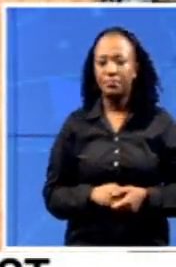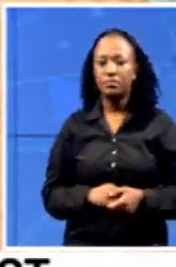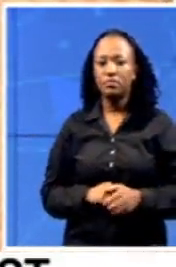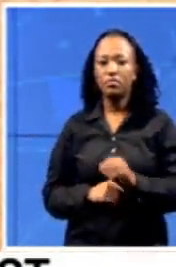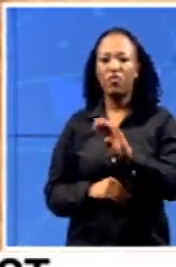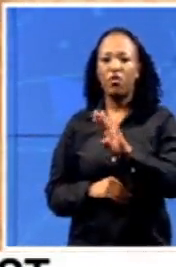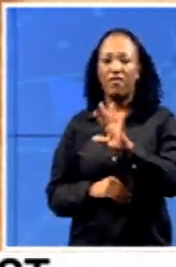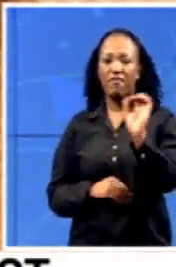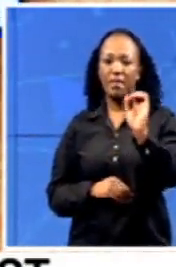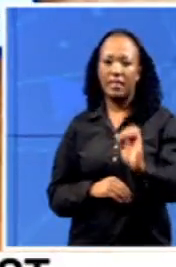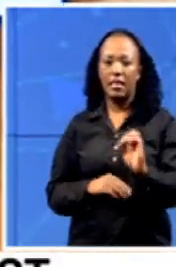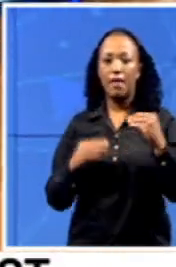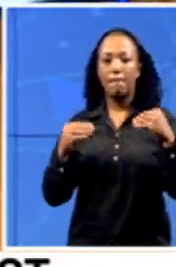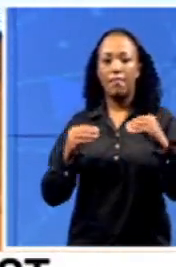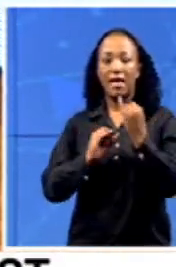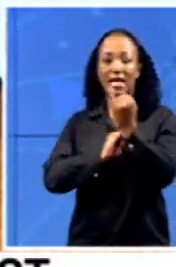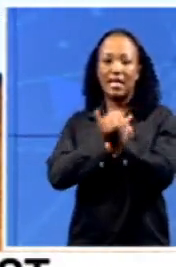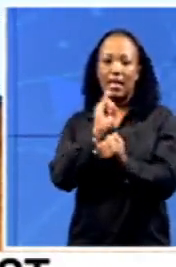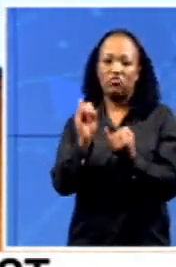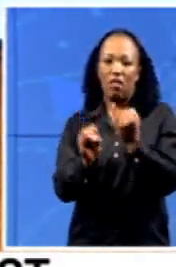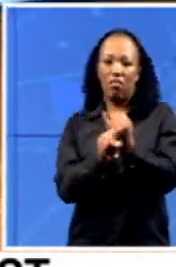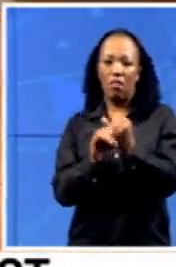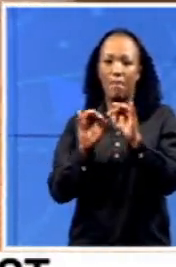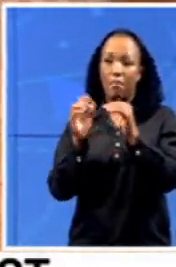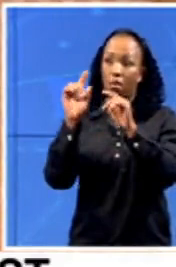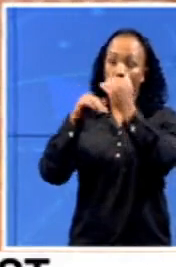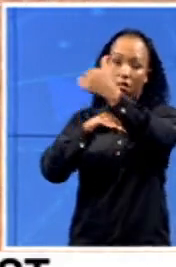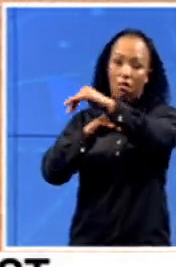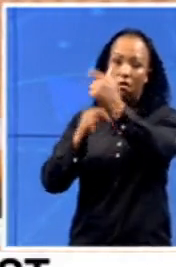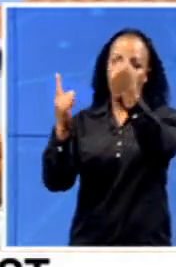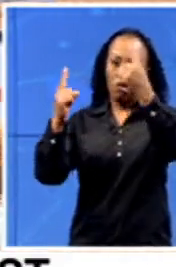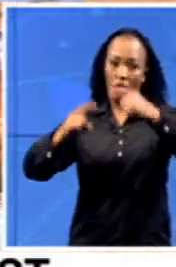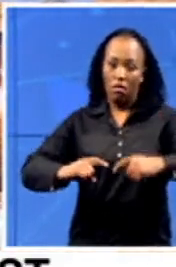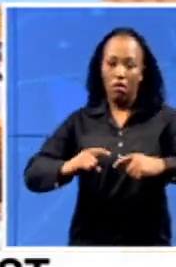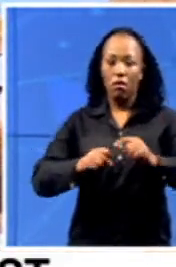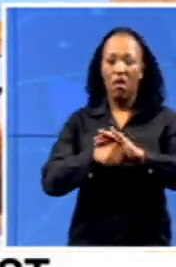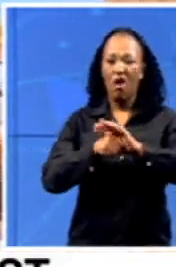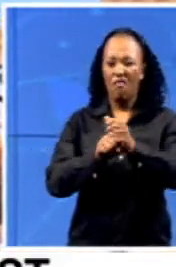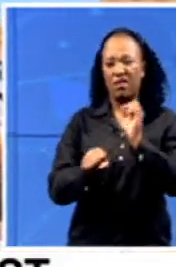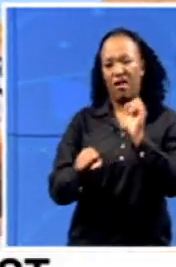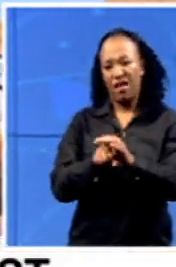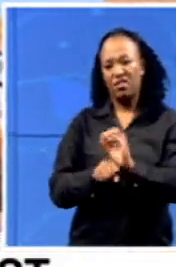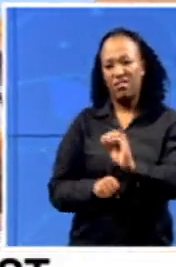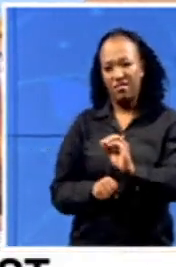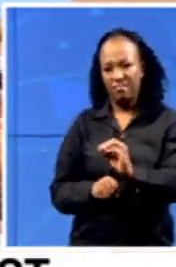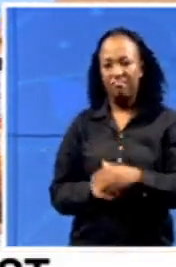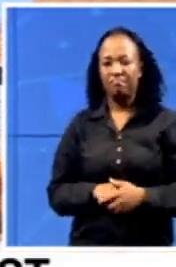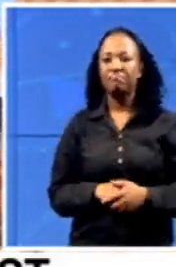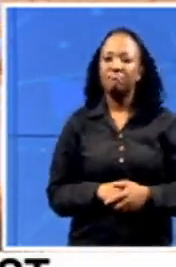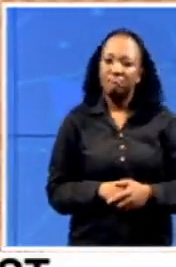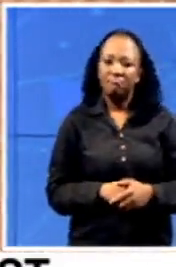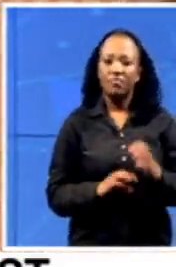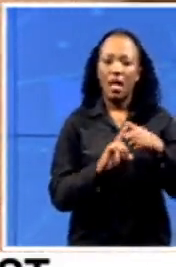About 45% of our business is international tourists. COVID has obviously affected that quite a bit. We are definitely seeing